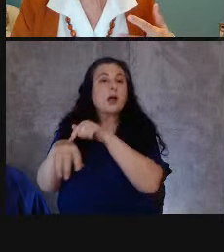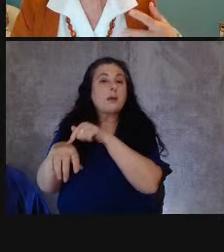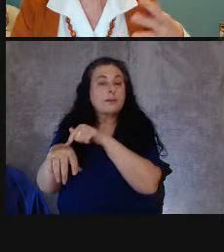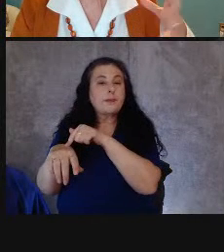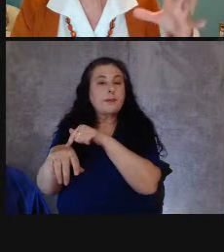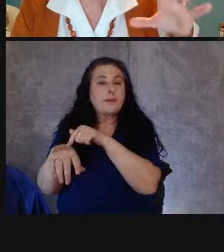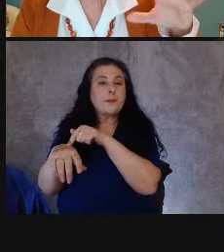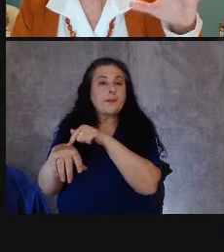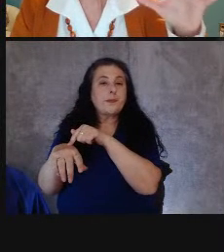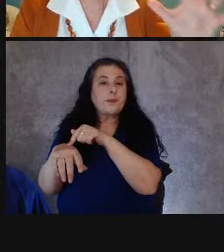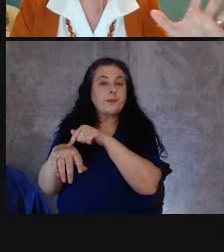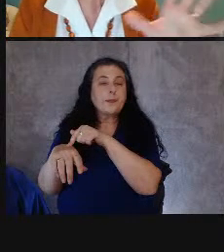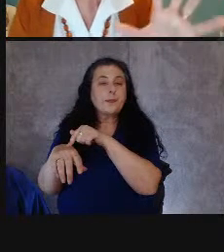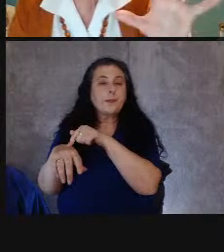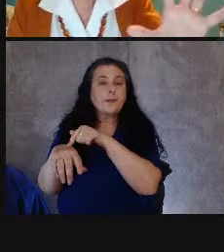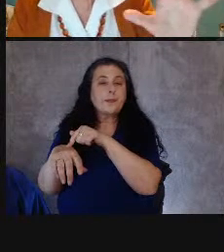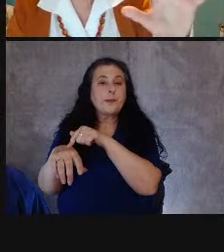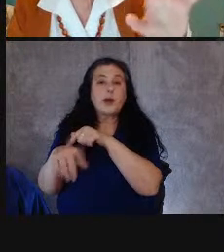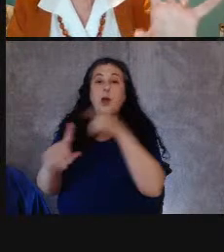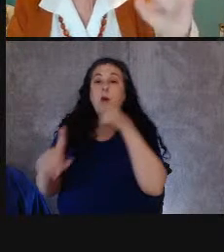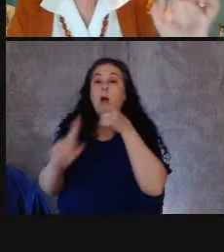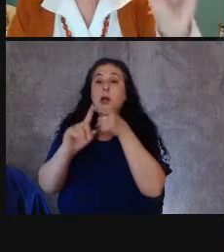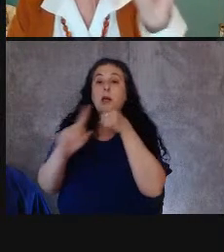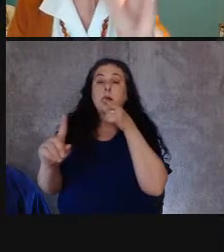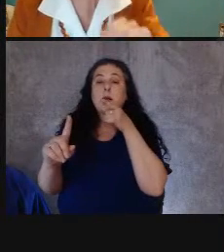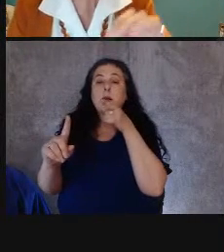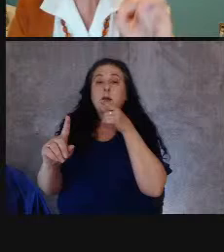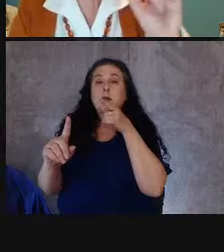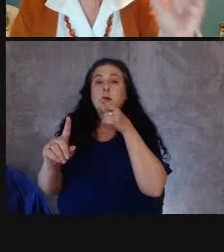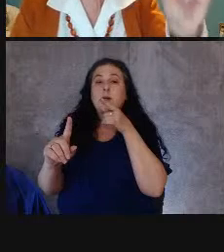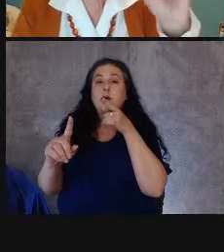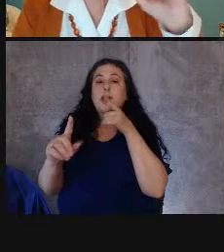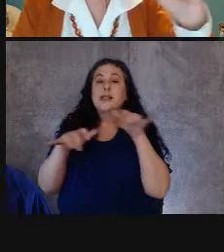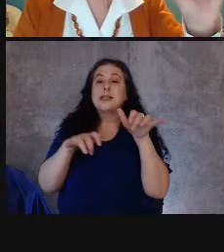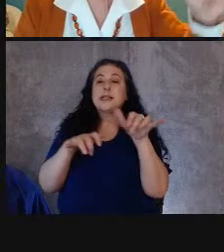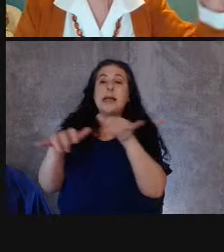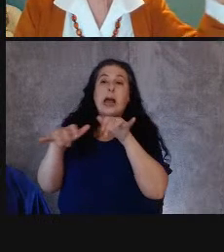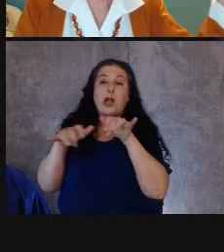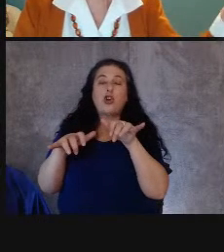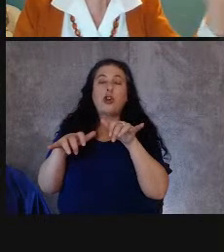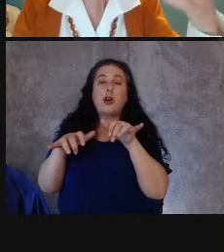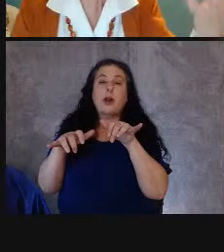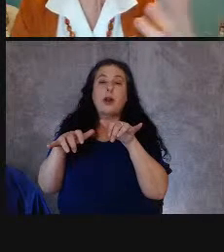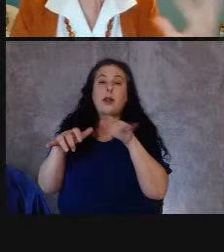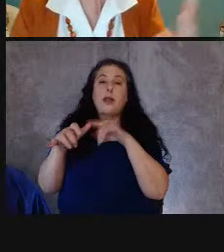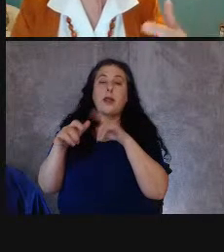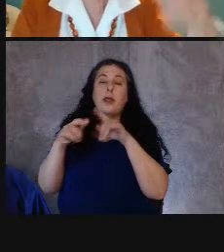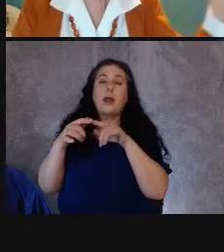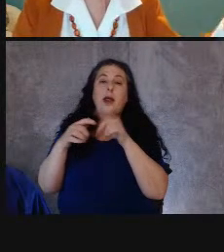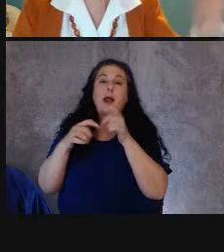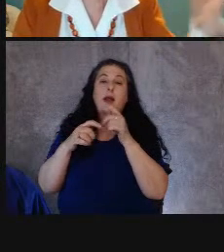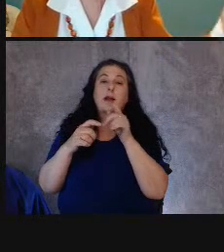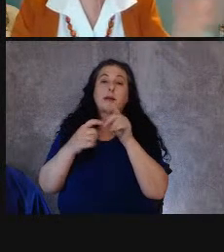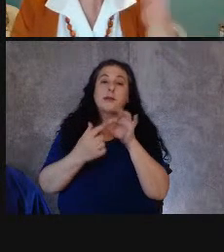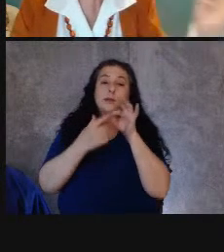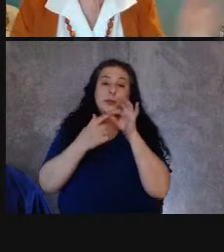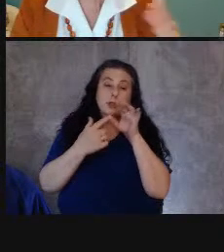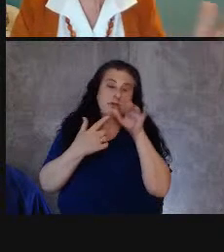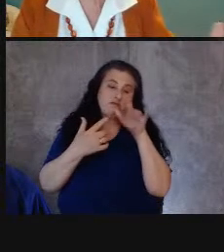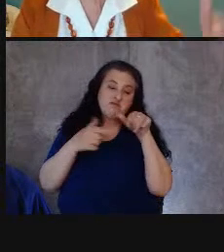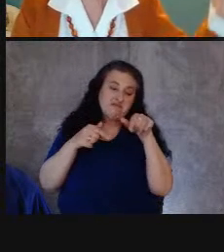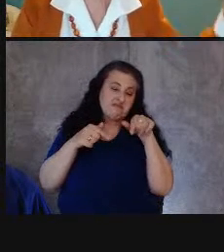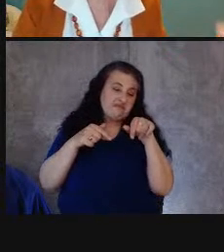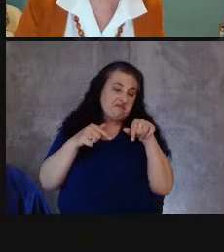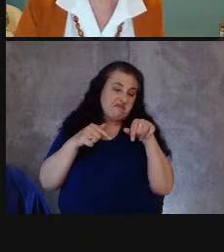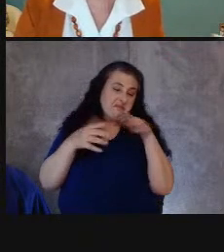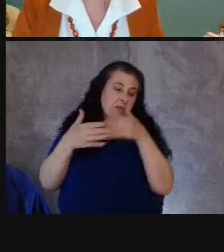so the idea that there's kind of a standard and then any one particular baby could fall within a